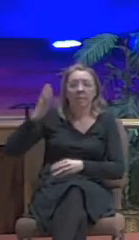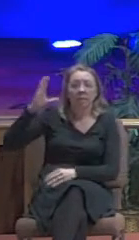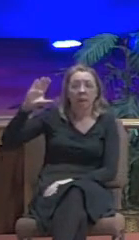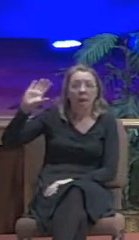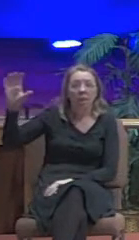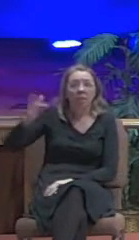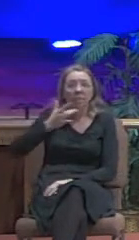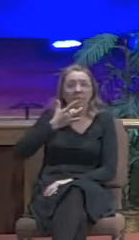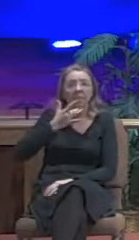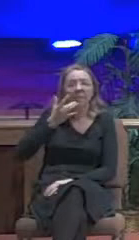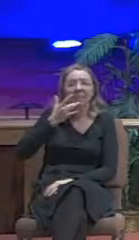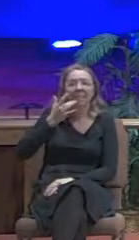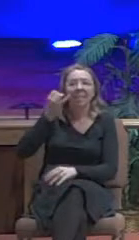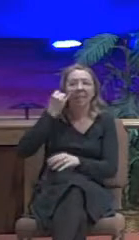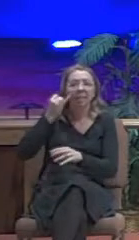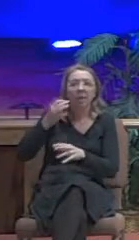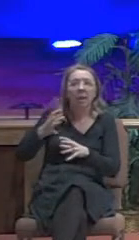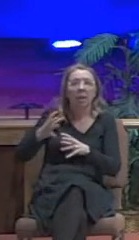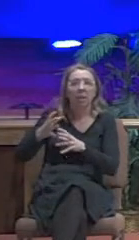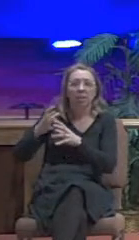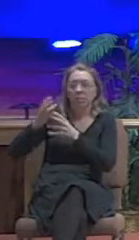partially.